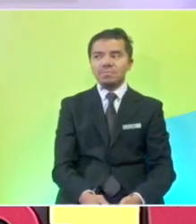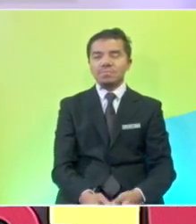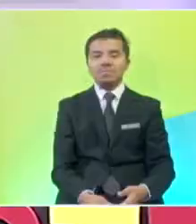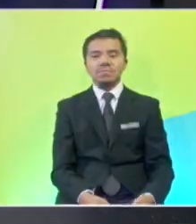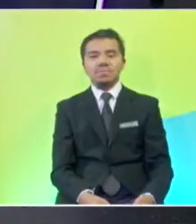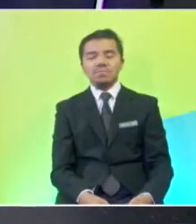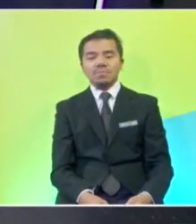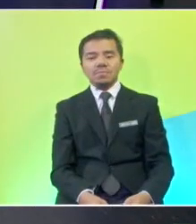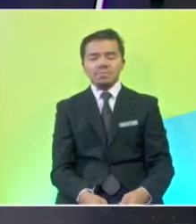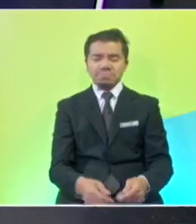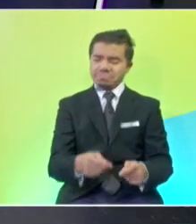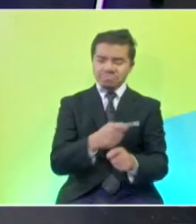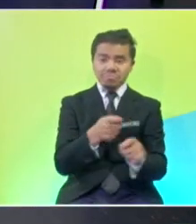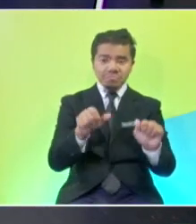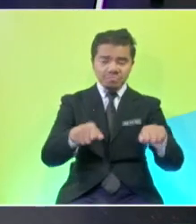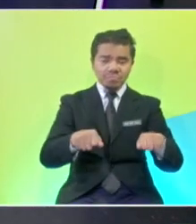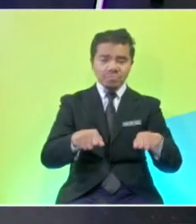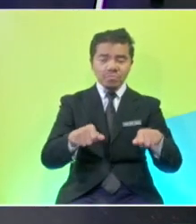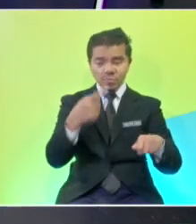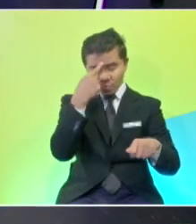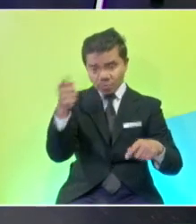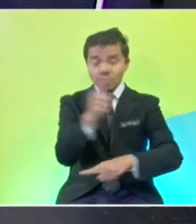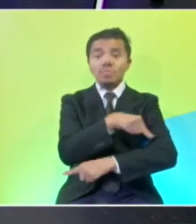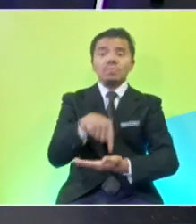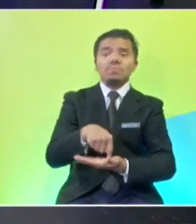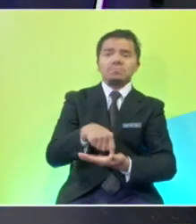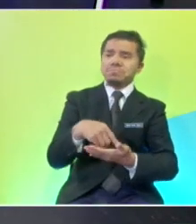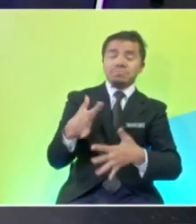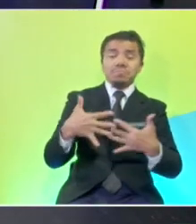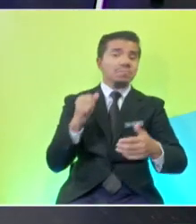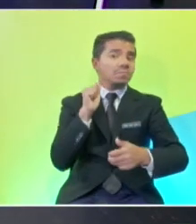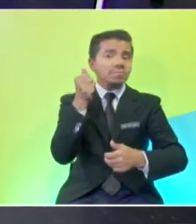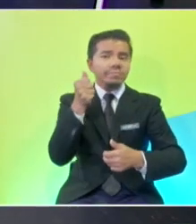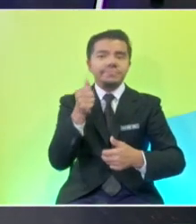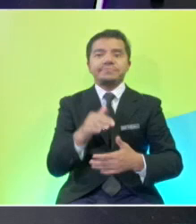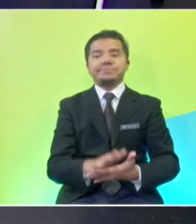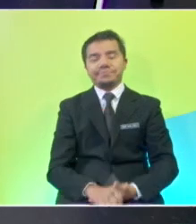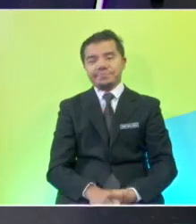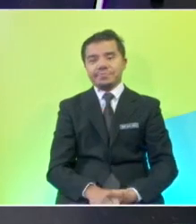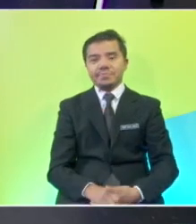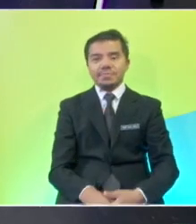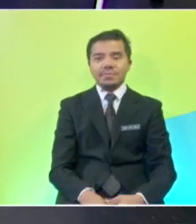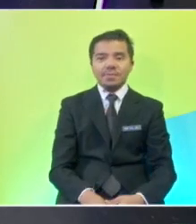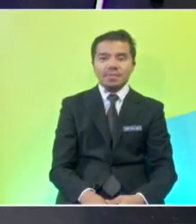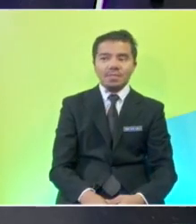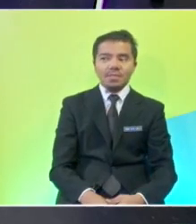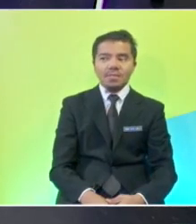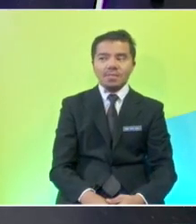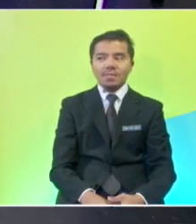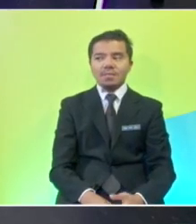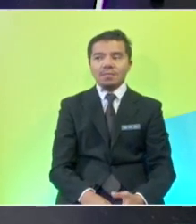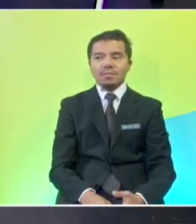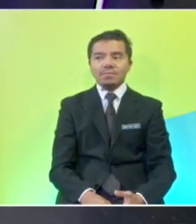Tomorrow only start to my Cannot. heartbeat. That's impossible. That's what we call it's involuntary. Involuntary. Like breathing. Can you stop your